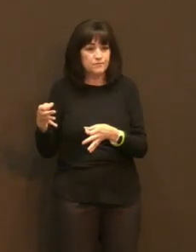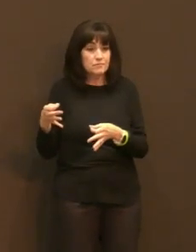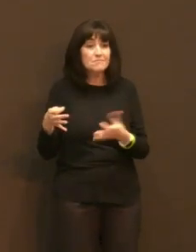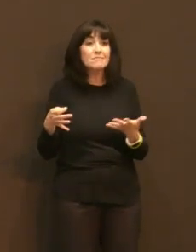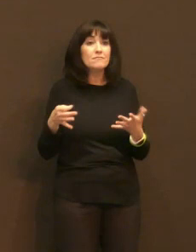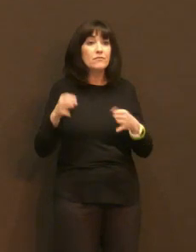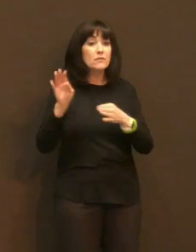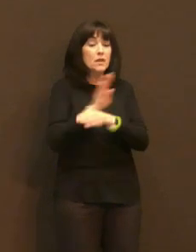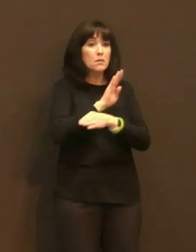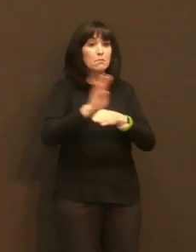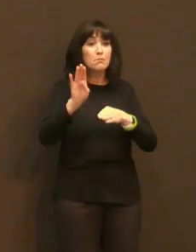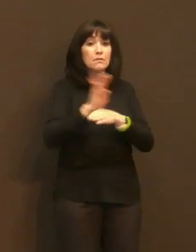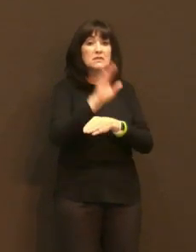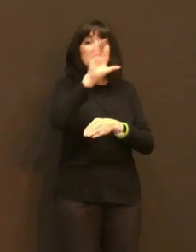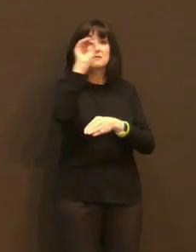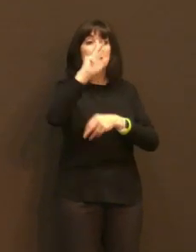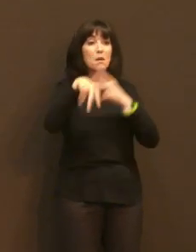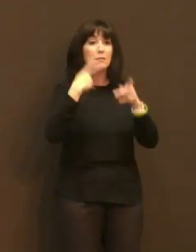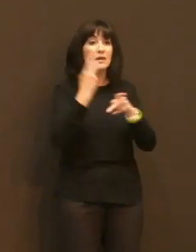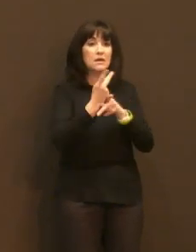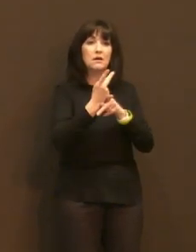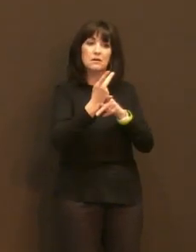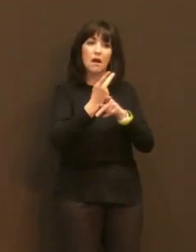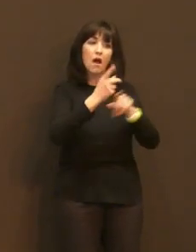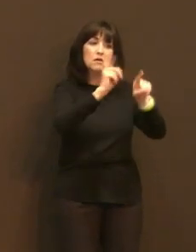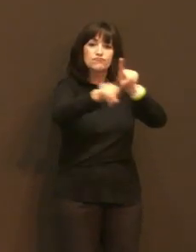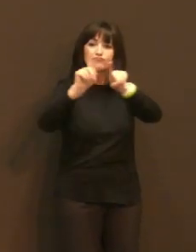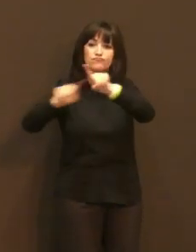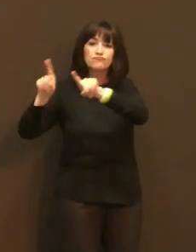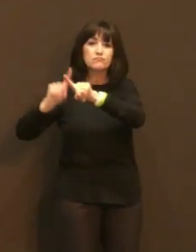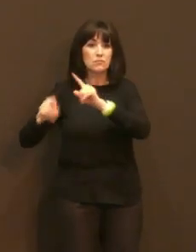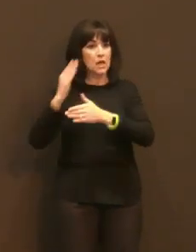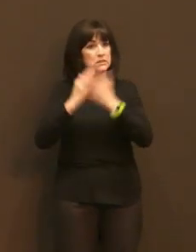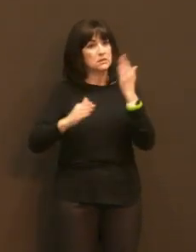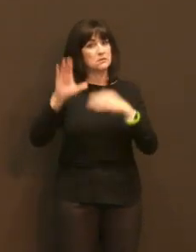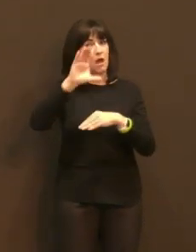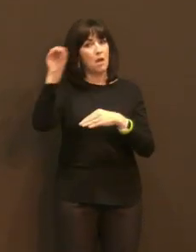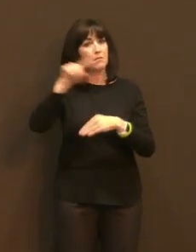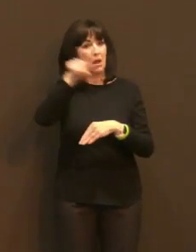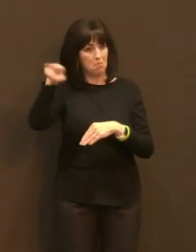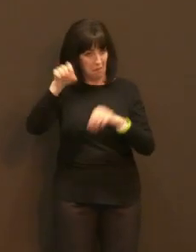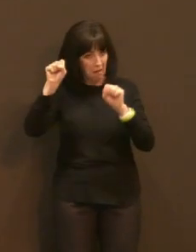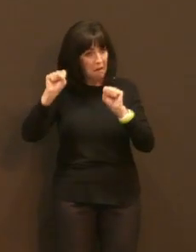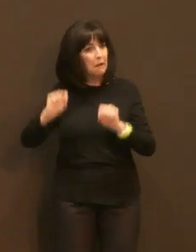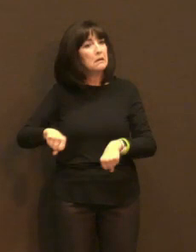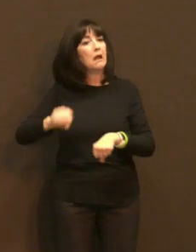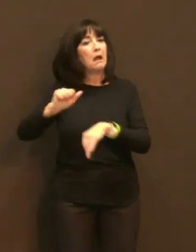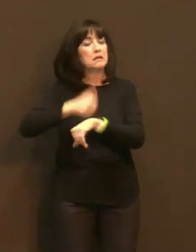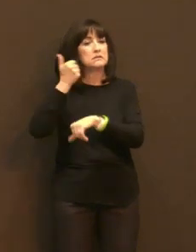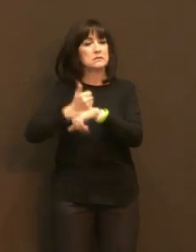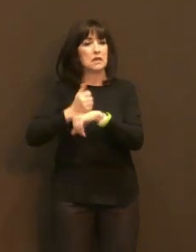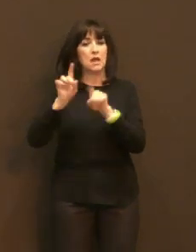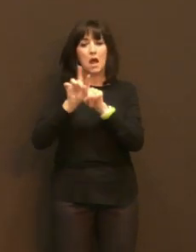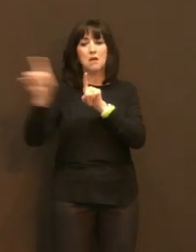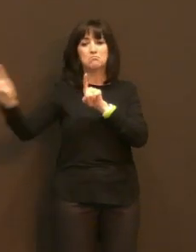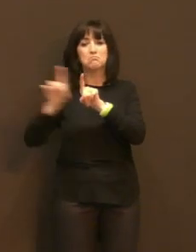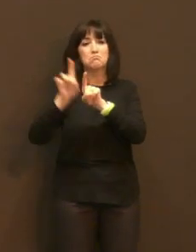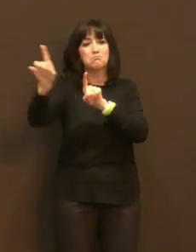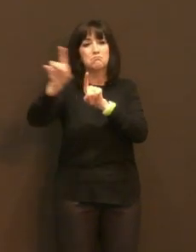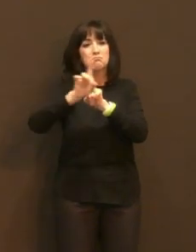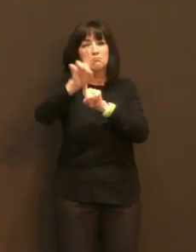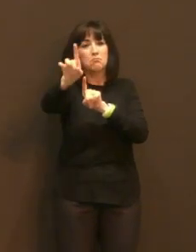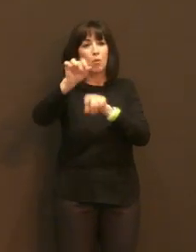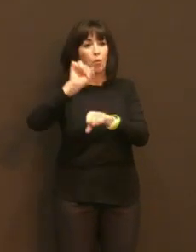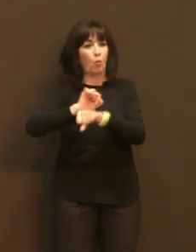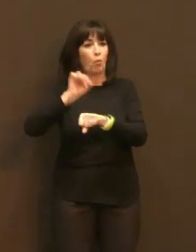bit different because of their ability to accomplish social distancing within their facilities. And